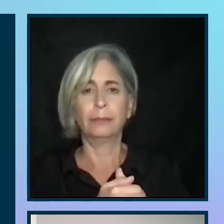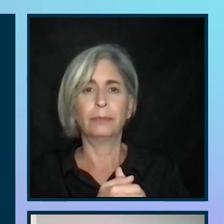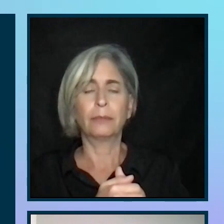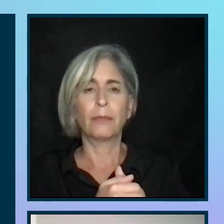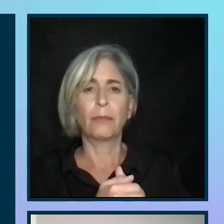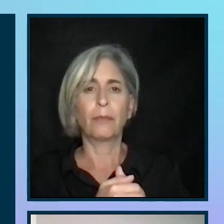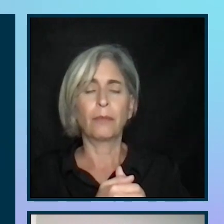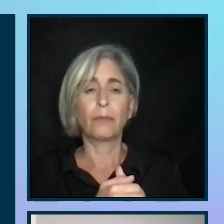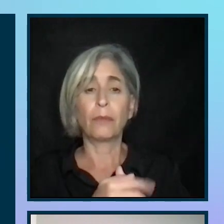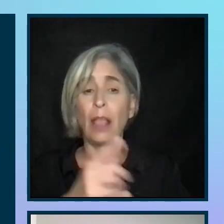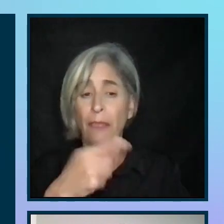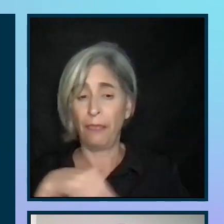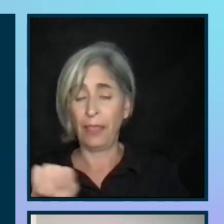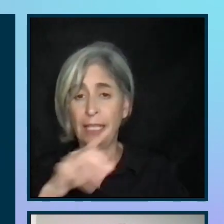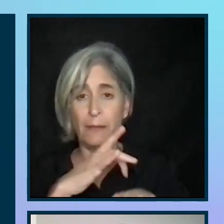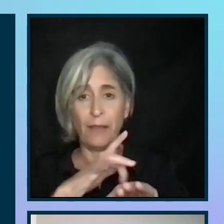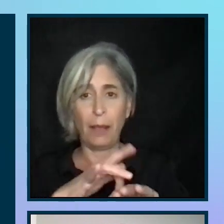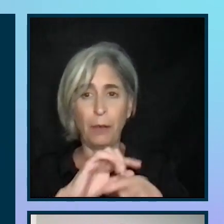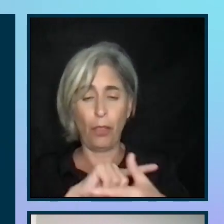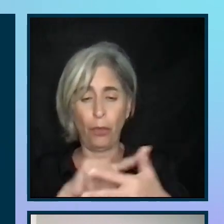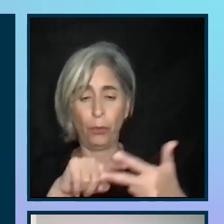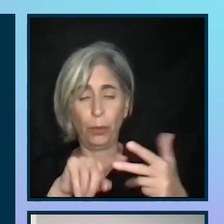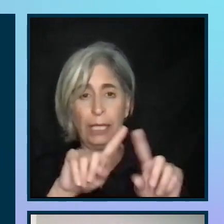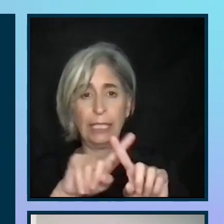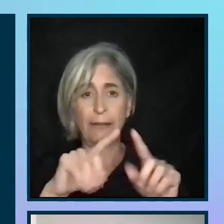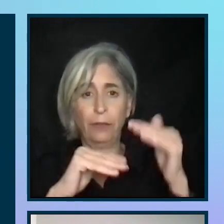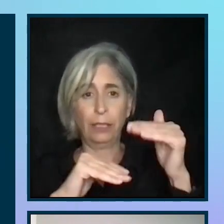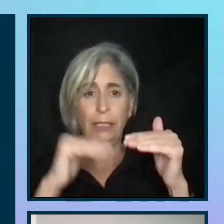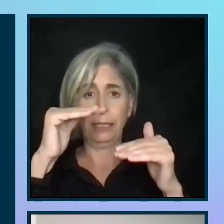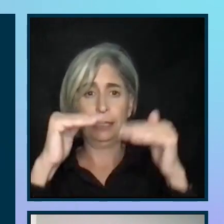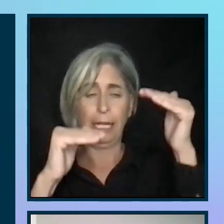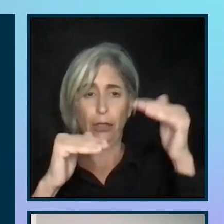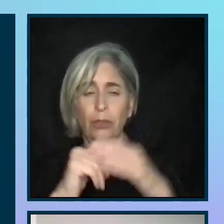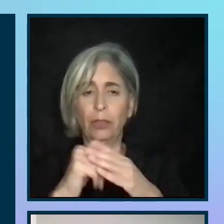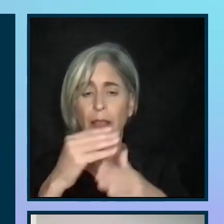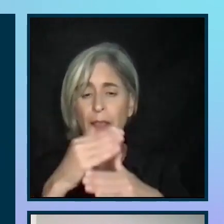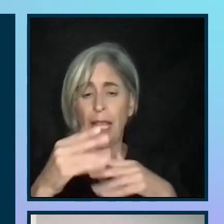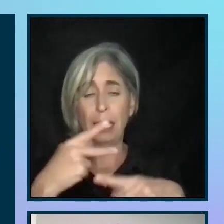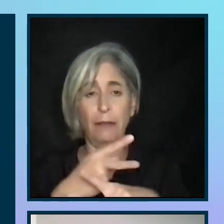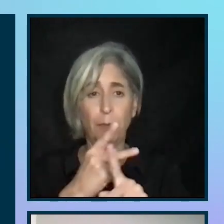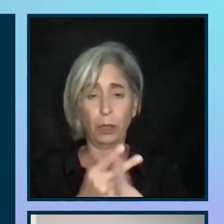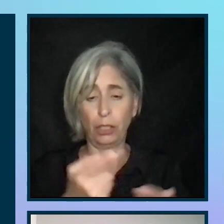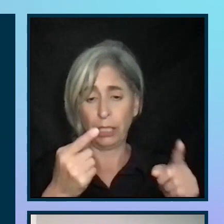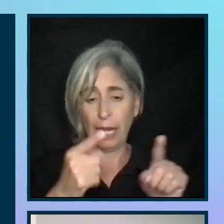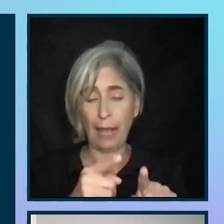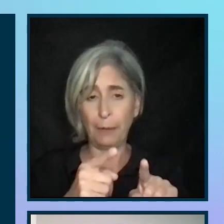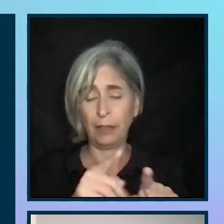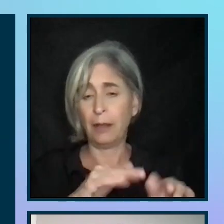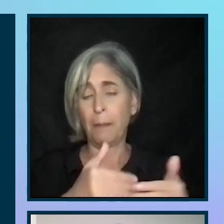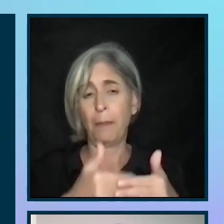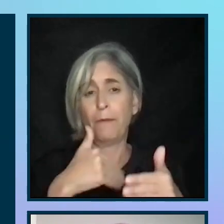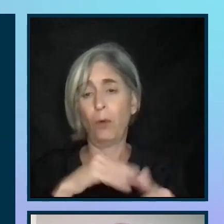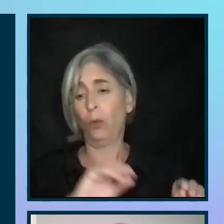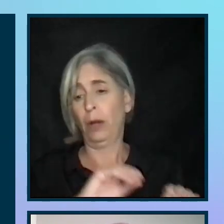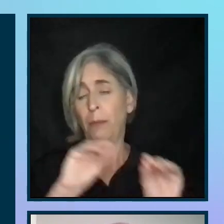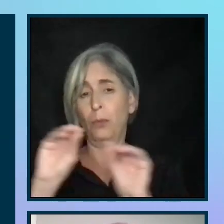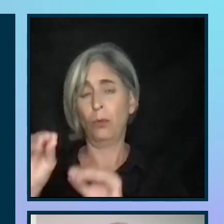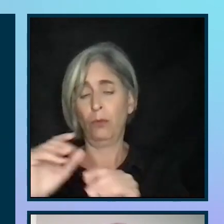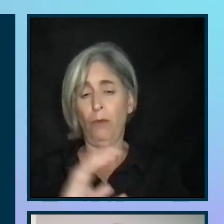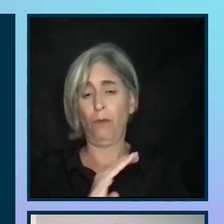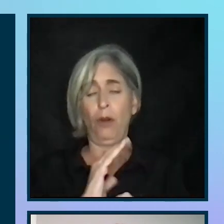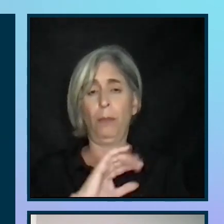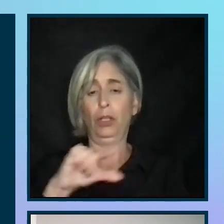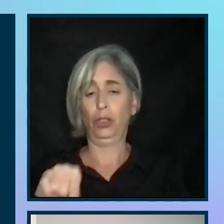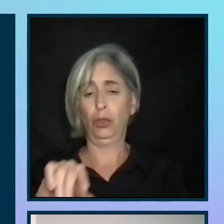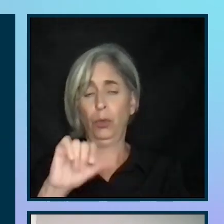tools available at the three different tiers, at the end of production, before we move into our formal QA process,